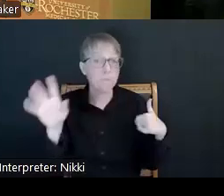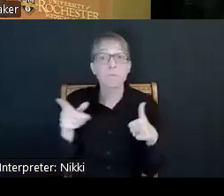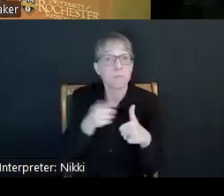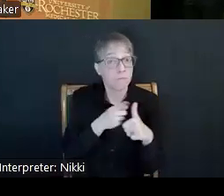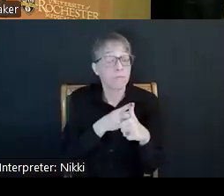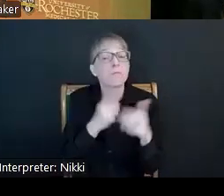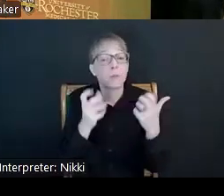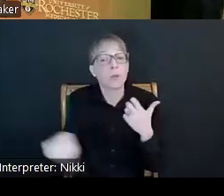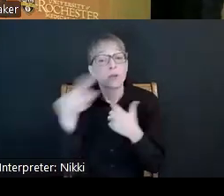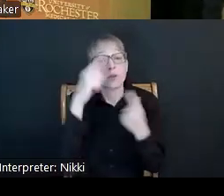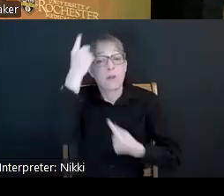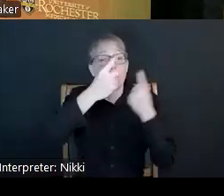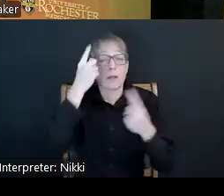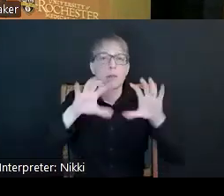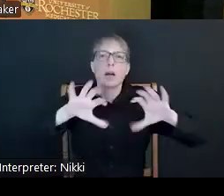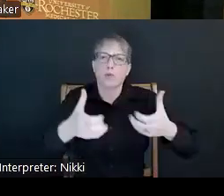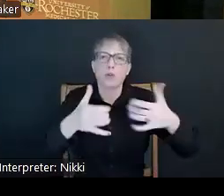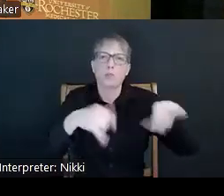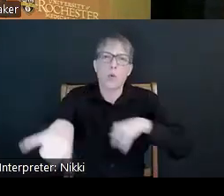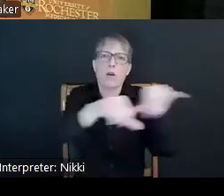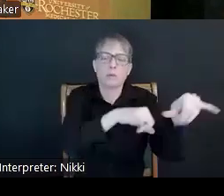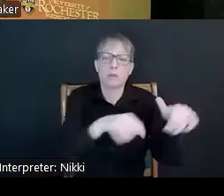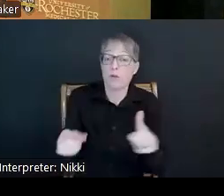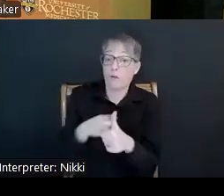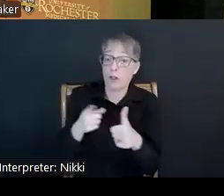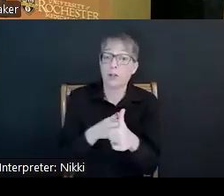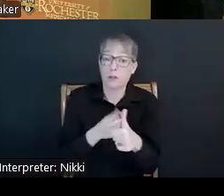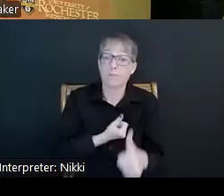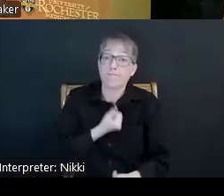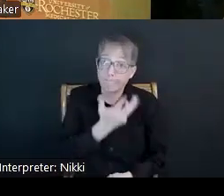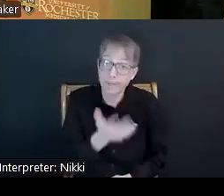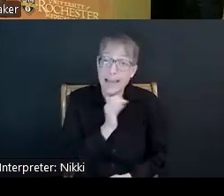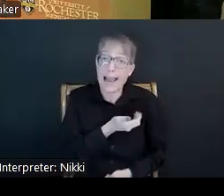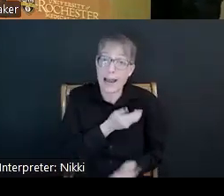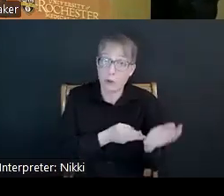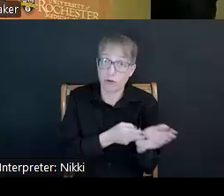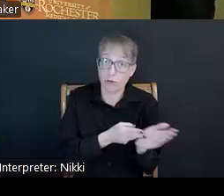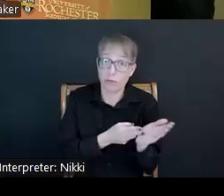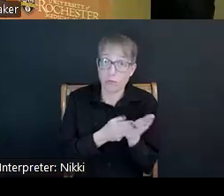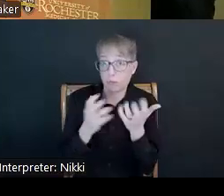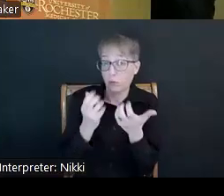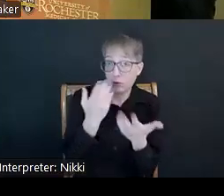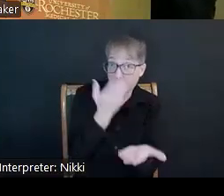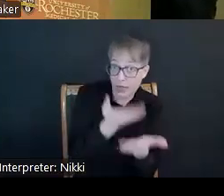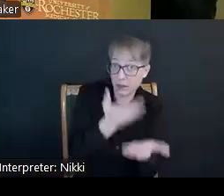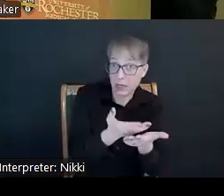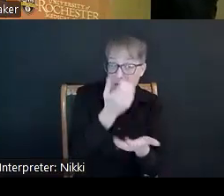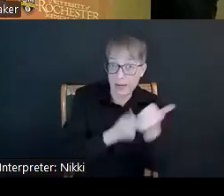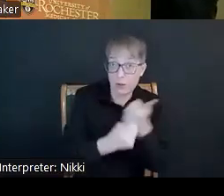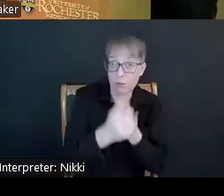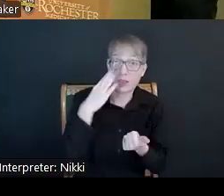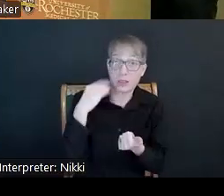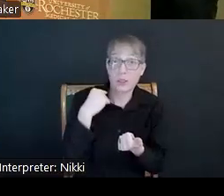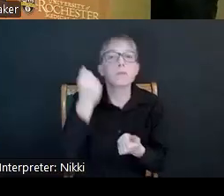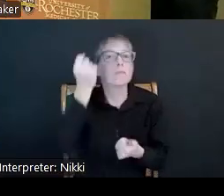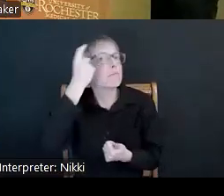consider. So the first is to speak our truths. So we really want to validate everyone's experience here, but just know that your experience might not be the